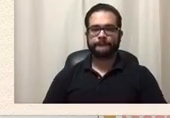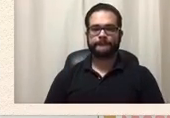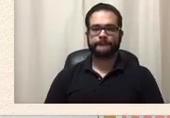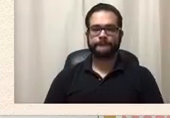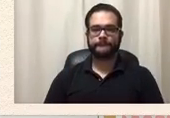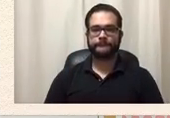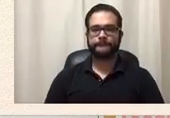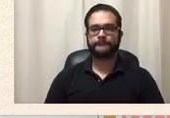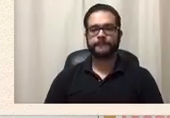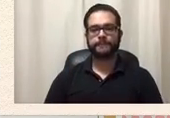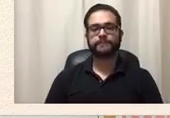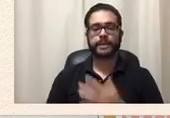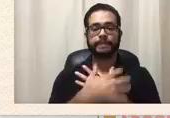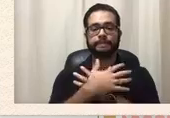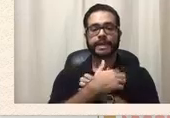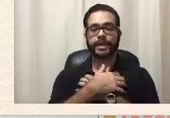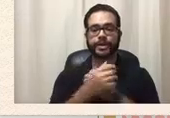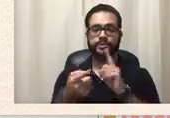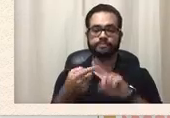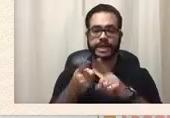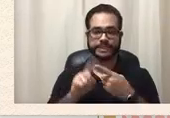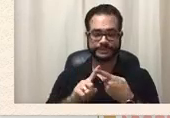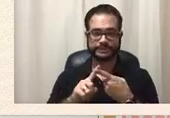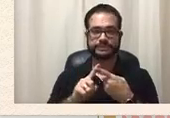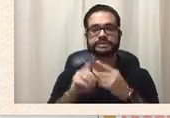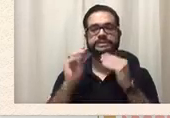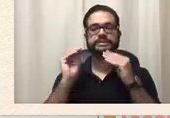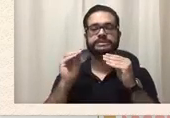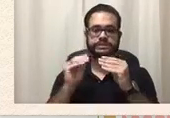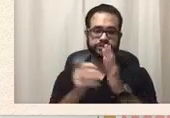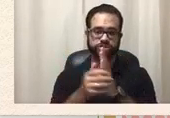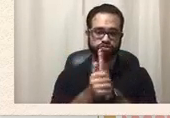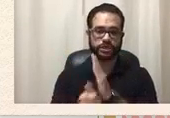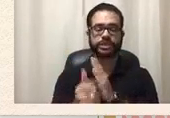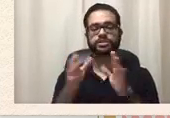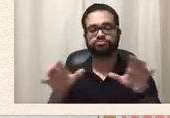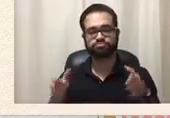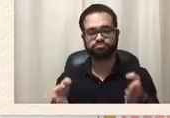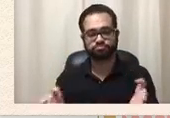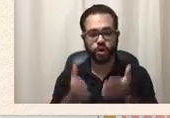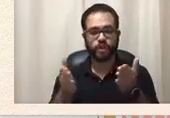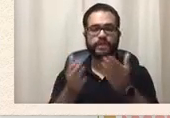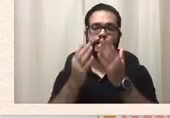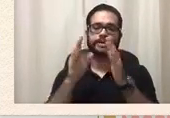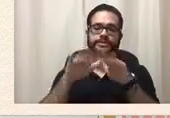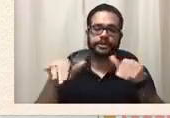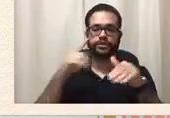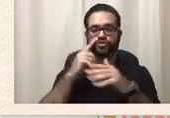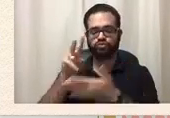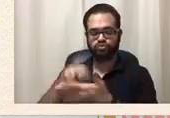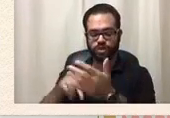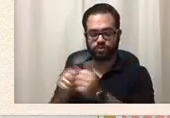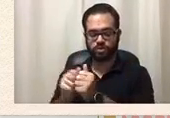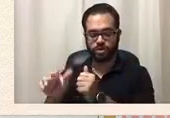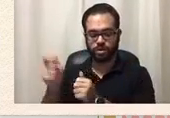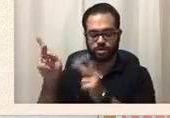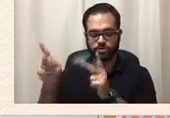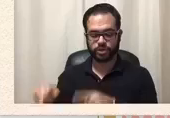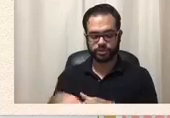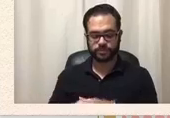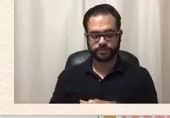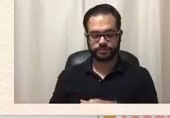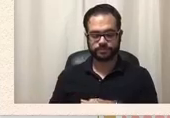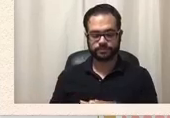Bear Buddies. It teaches strategies and motivates kids to read for someone else. As you can see in the left hand of